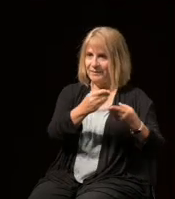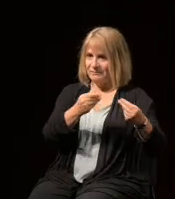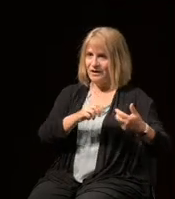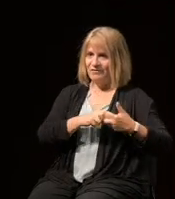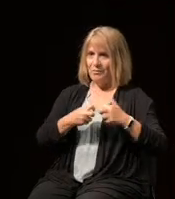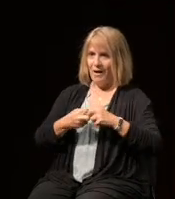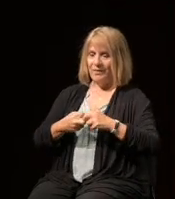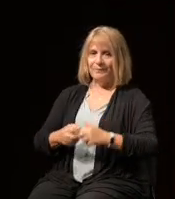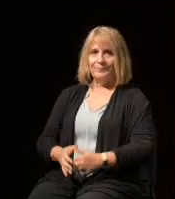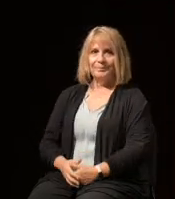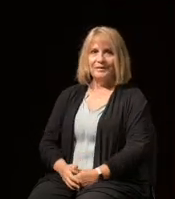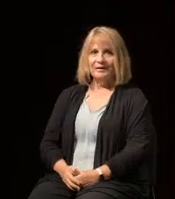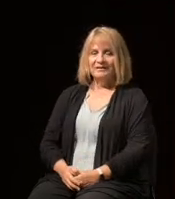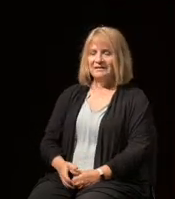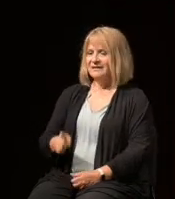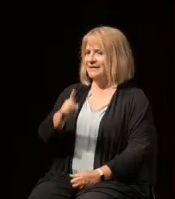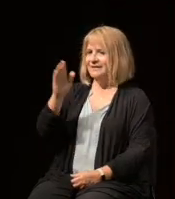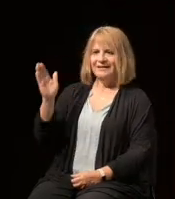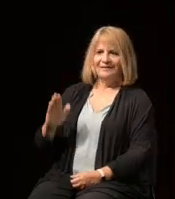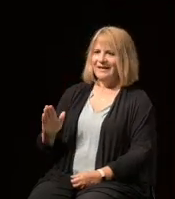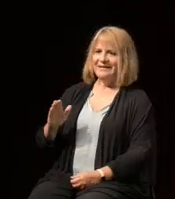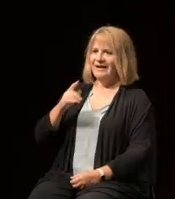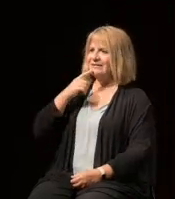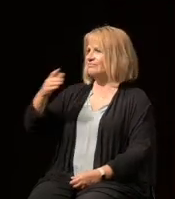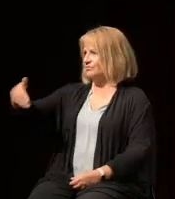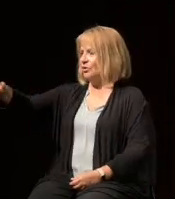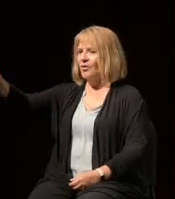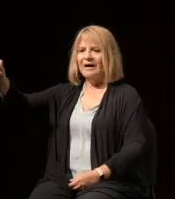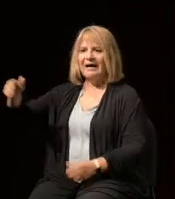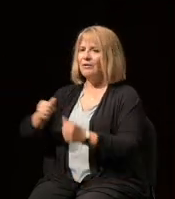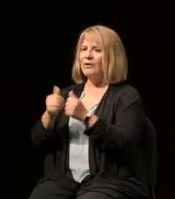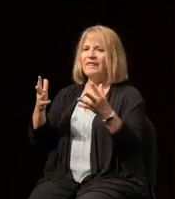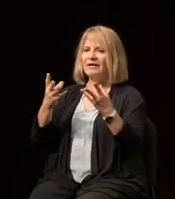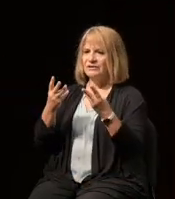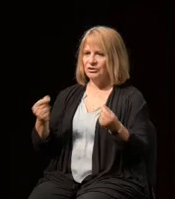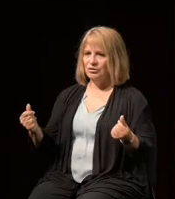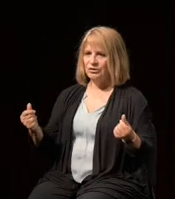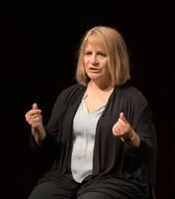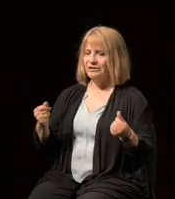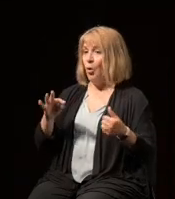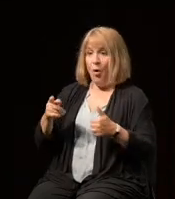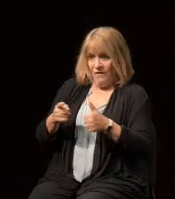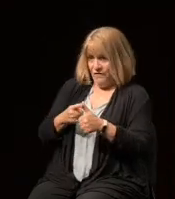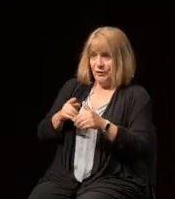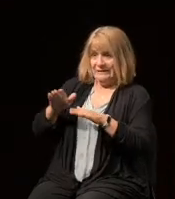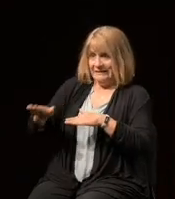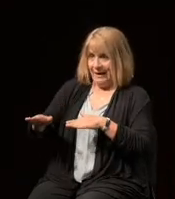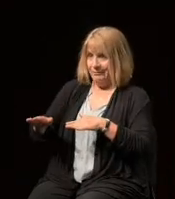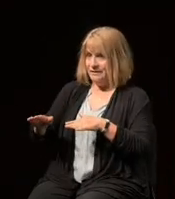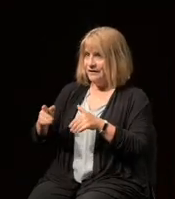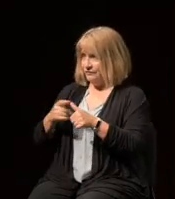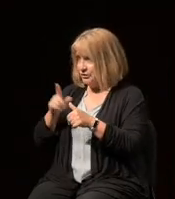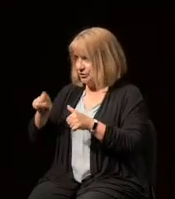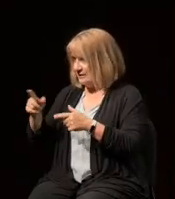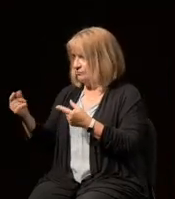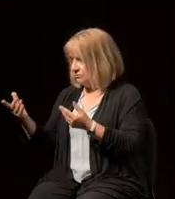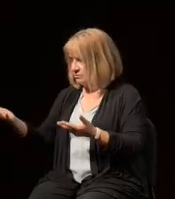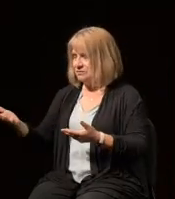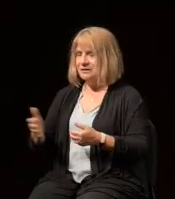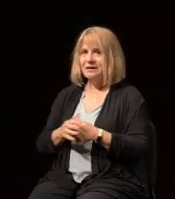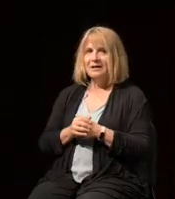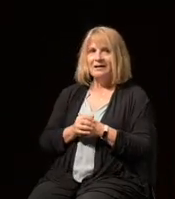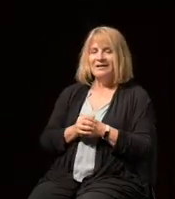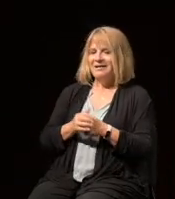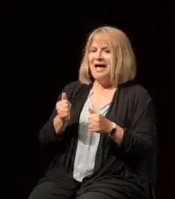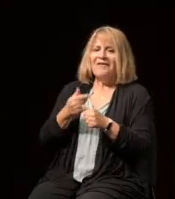problem. They never send anyone away without a resolution or the first step to a resolution. Makes everything